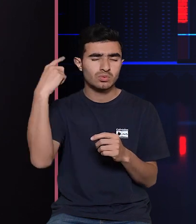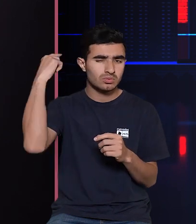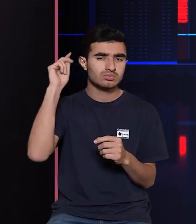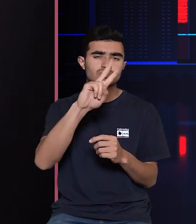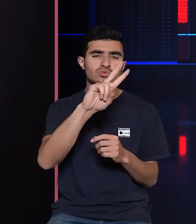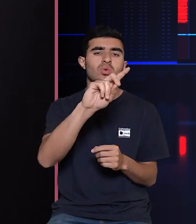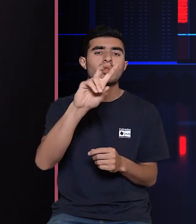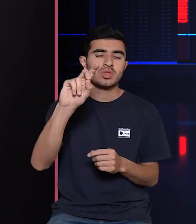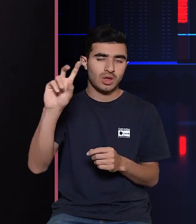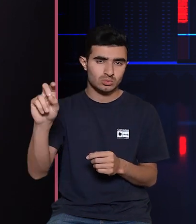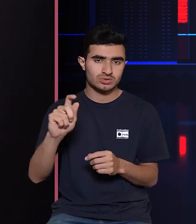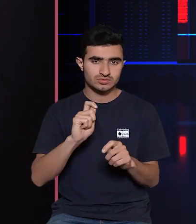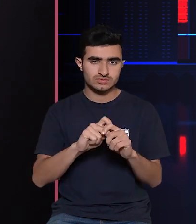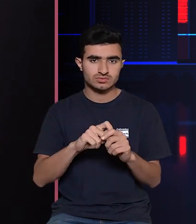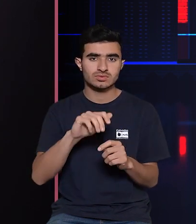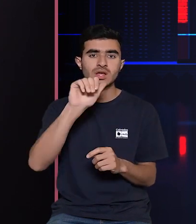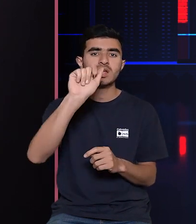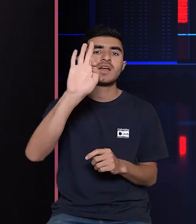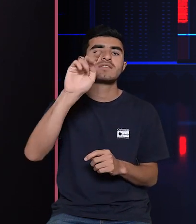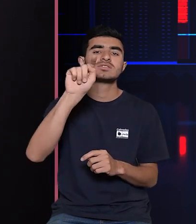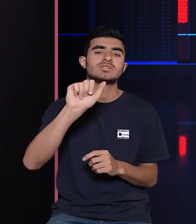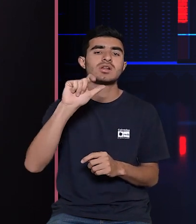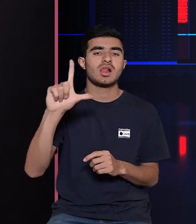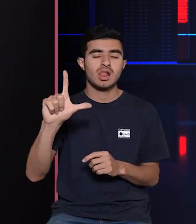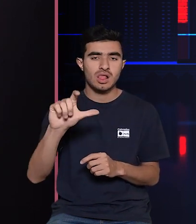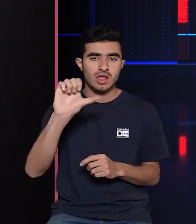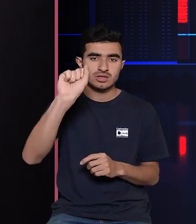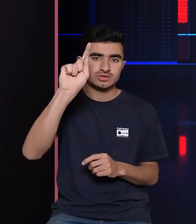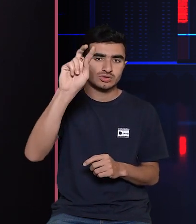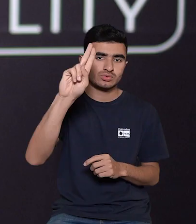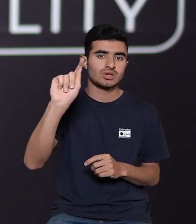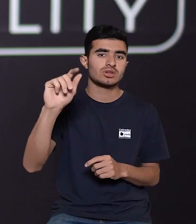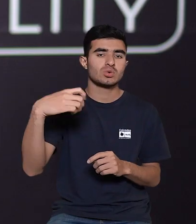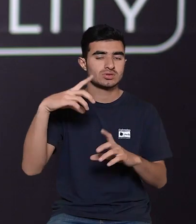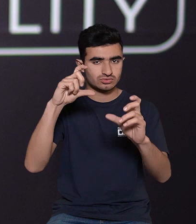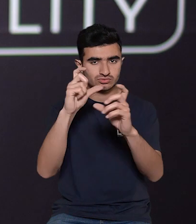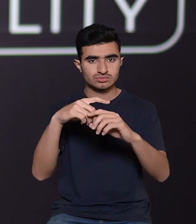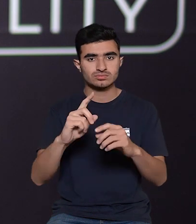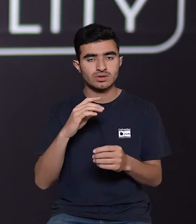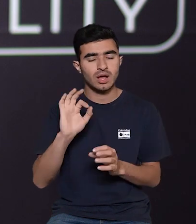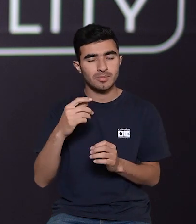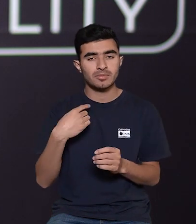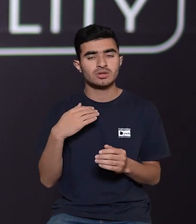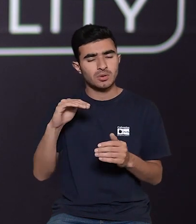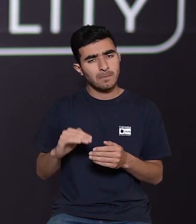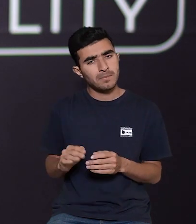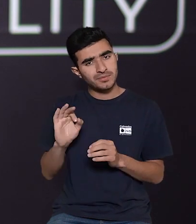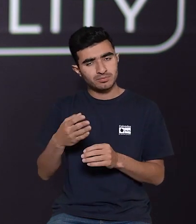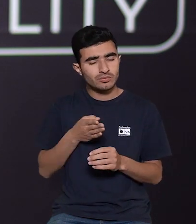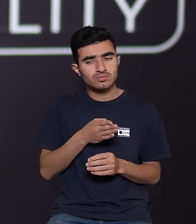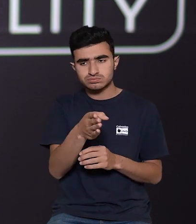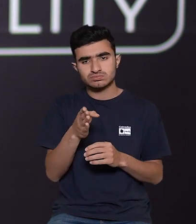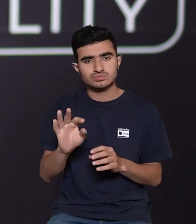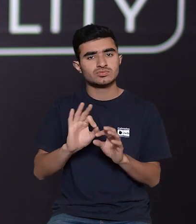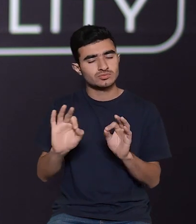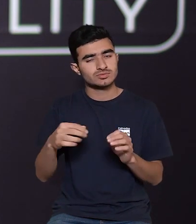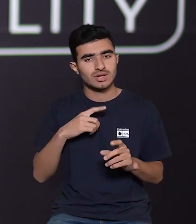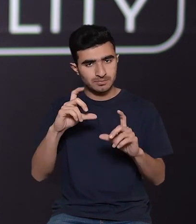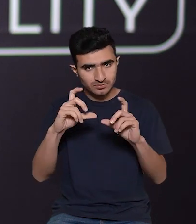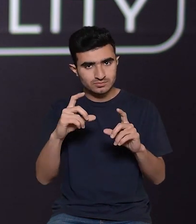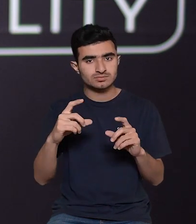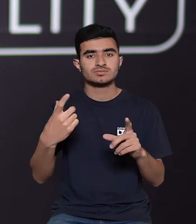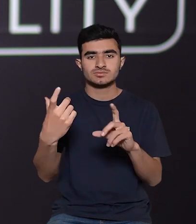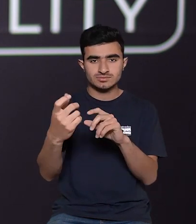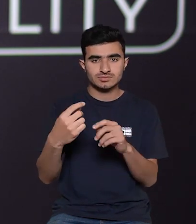Studios. Afzal uncle took those pictures back in 2000. I've been going there since my childhood to get